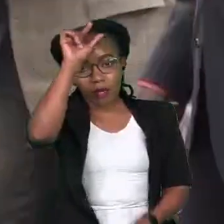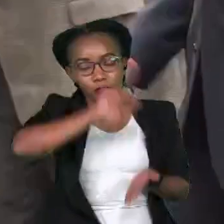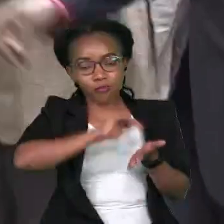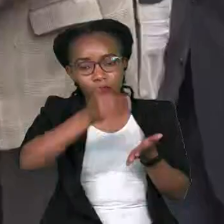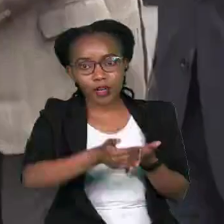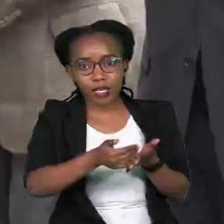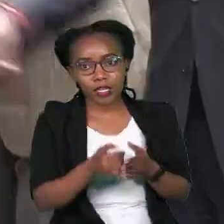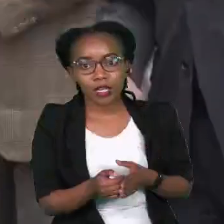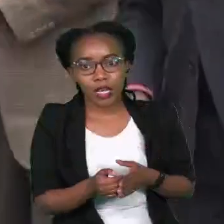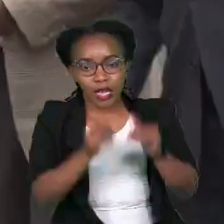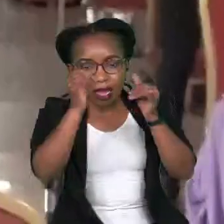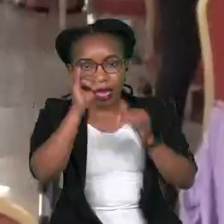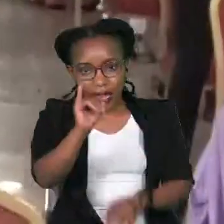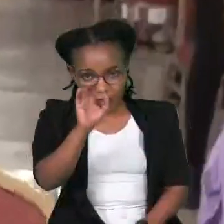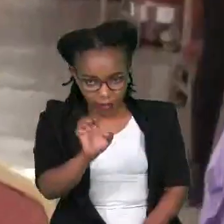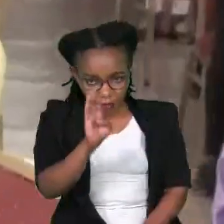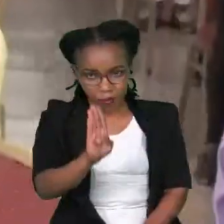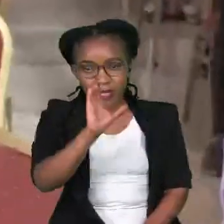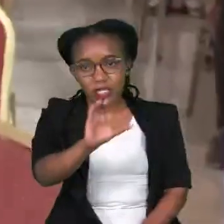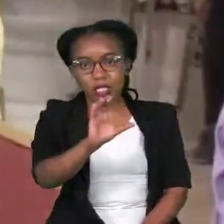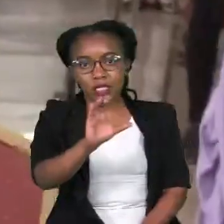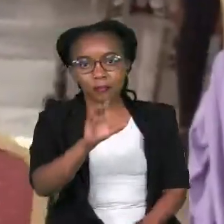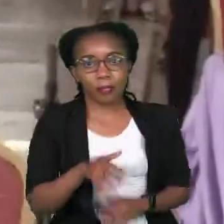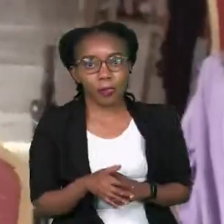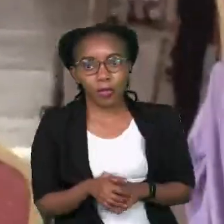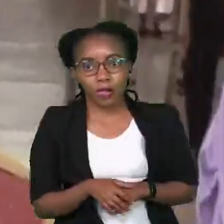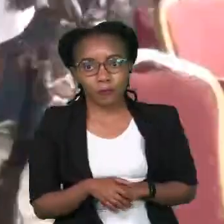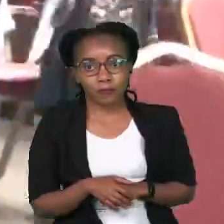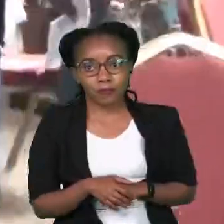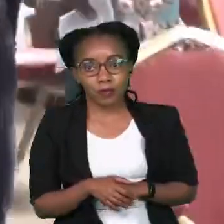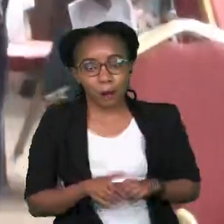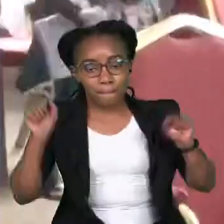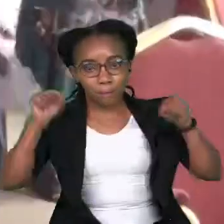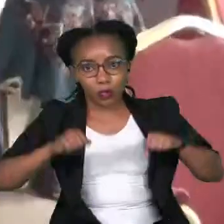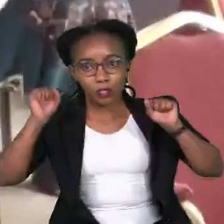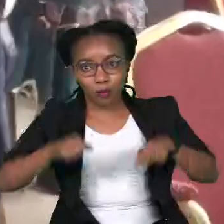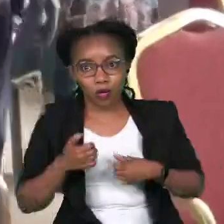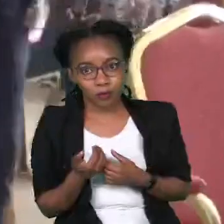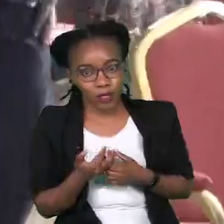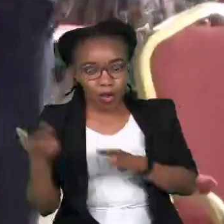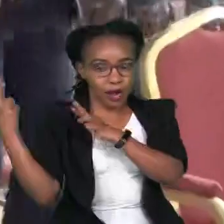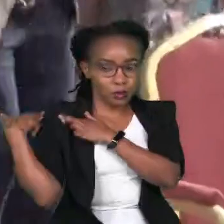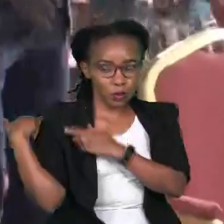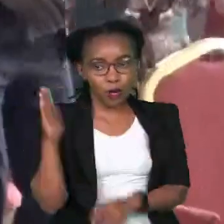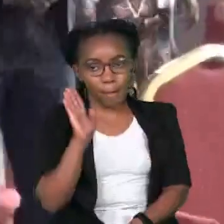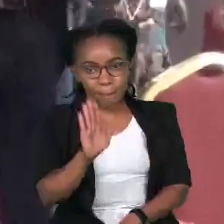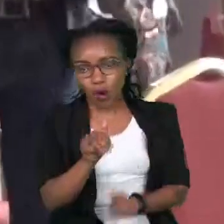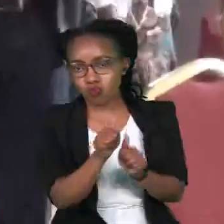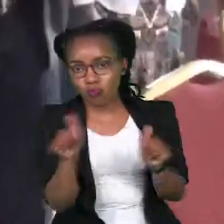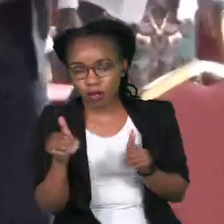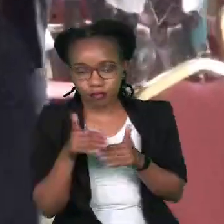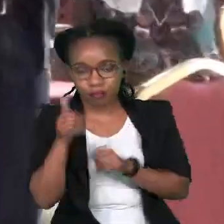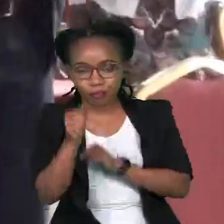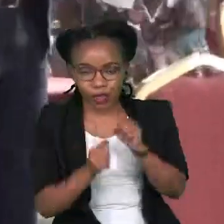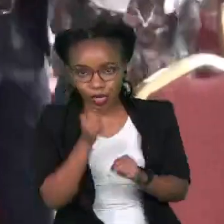the Independent and Electoral Boundaries Commission, IEBC, for it to be able to carry out its mandate effectively in the next